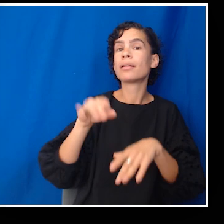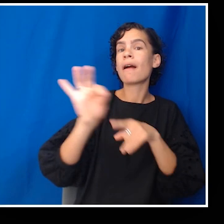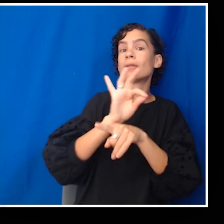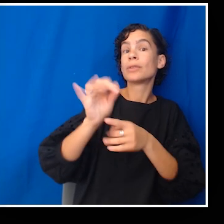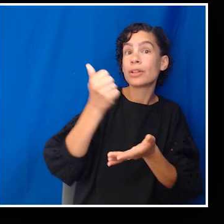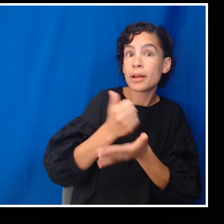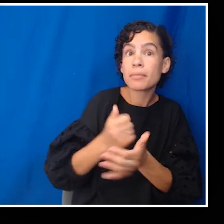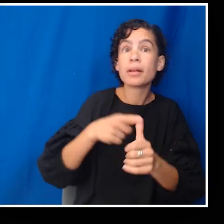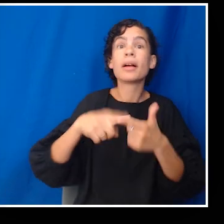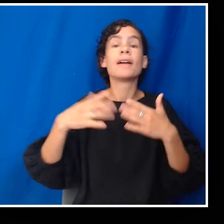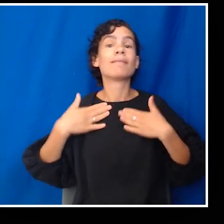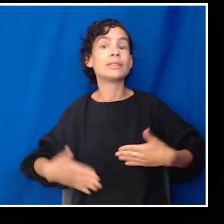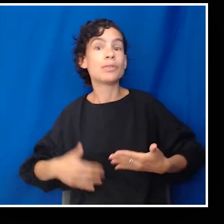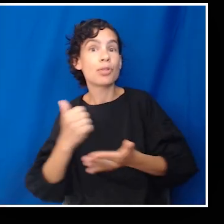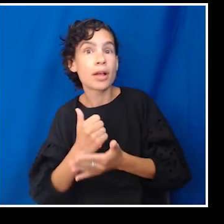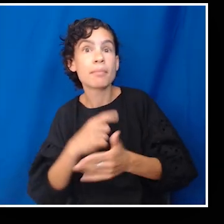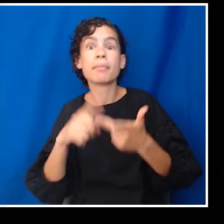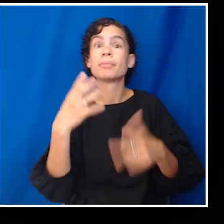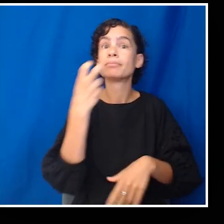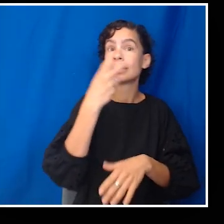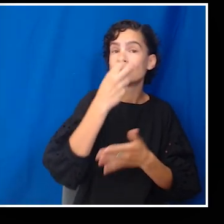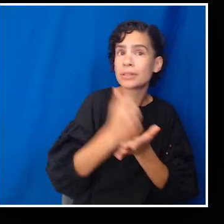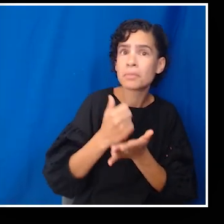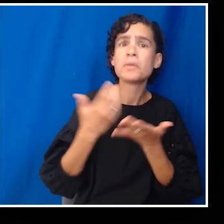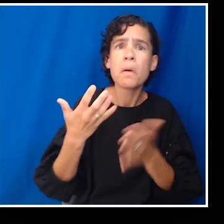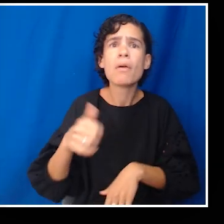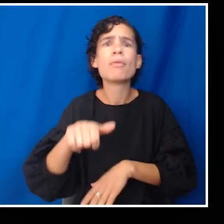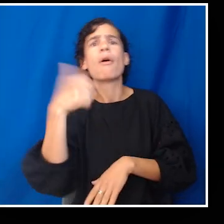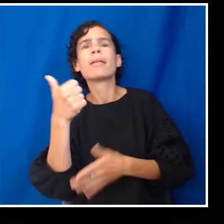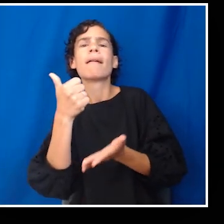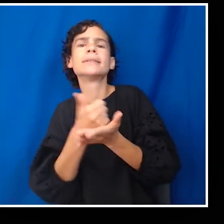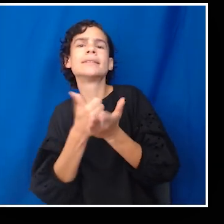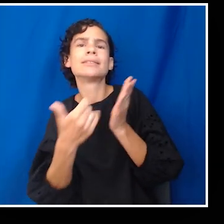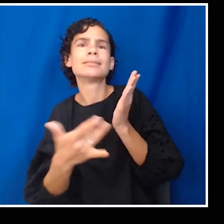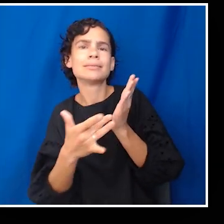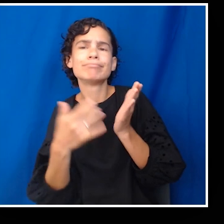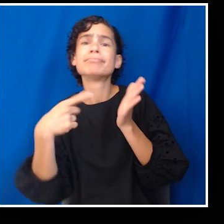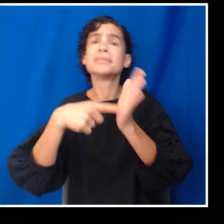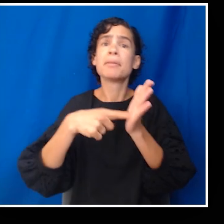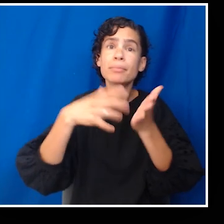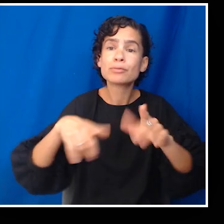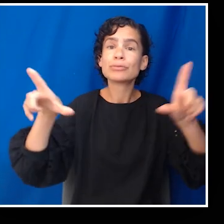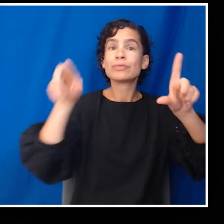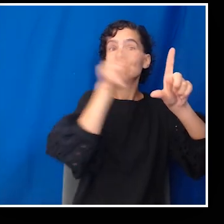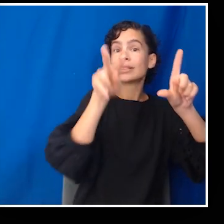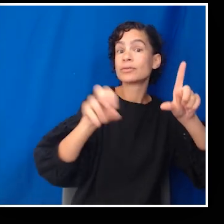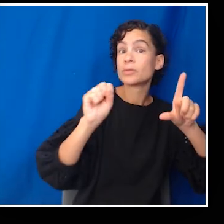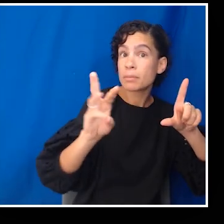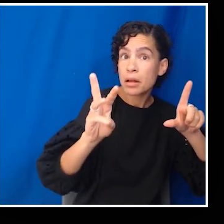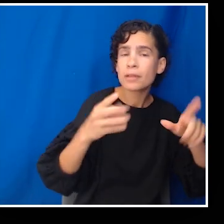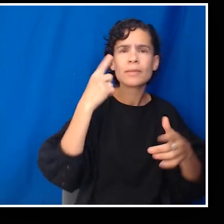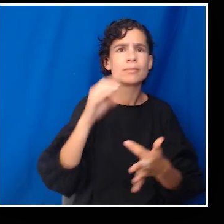might need occupational therapy, physical therapy, speech therapy, or assistive technology like screen reading software